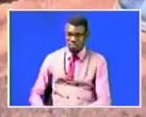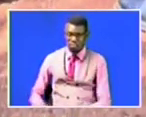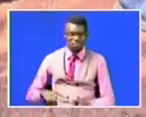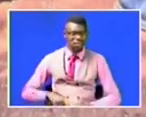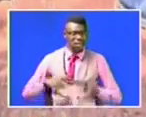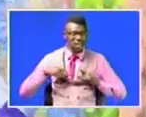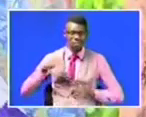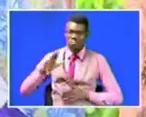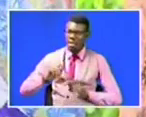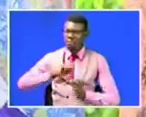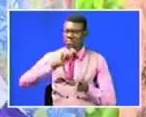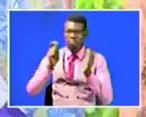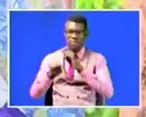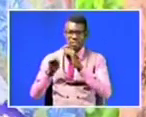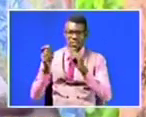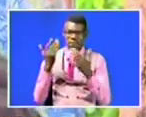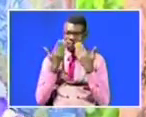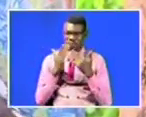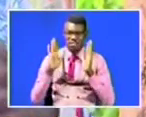same again.